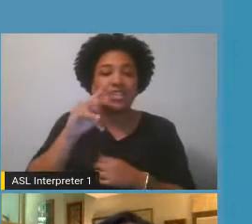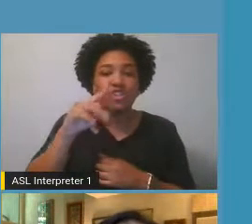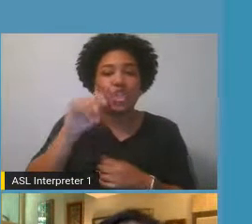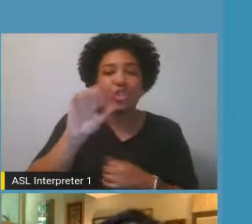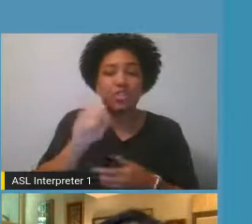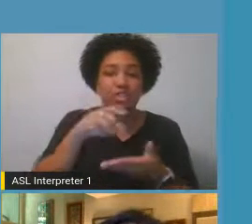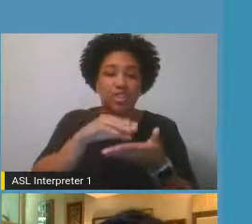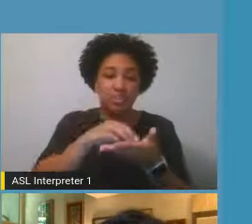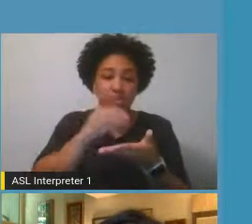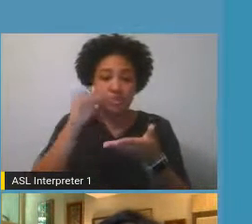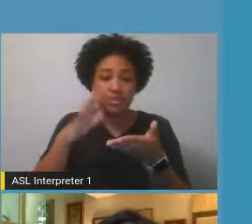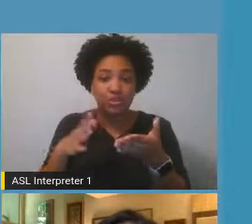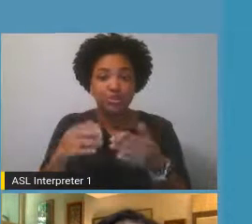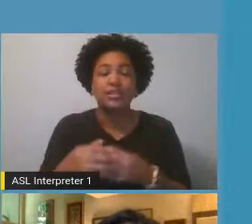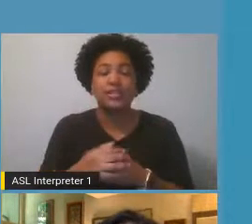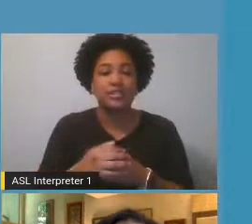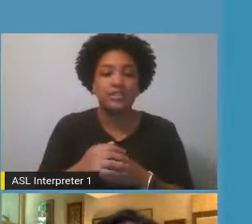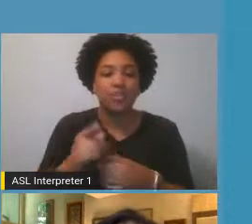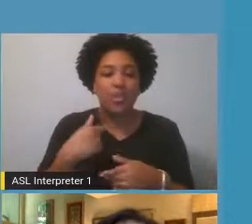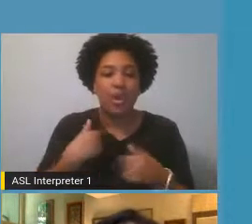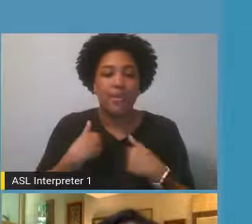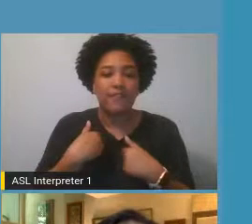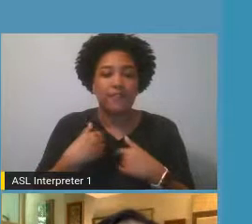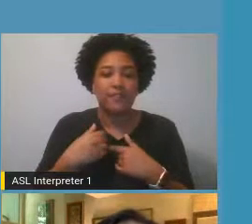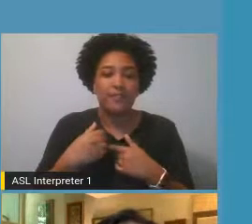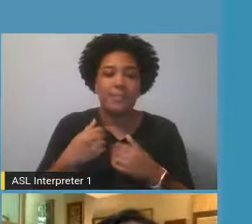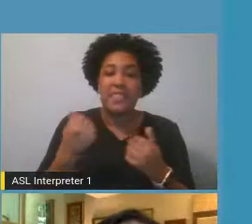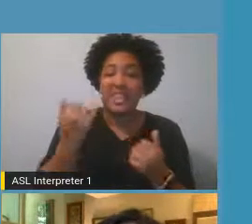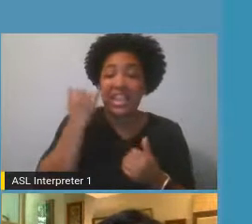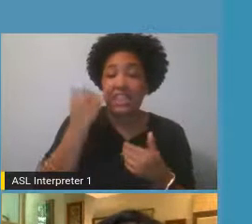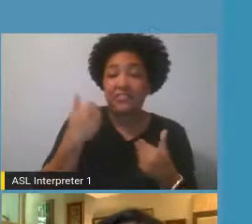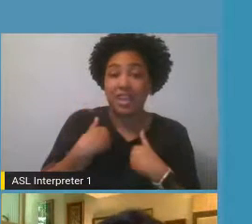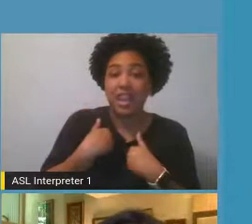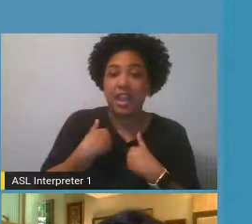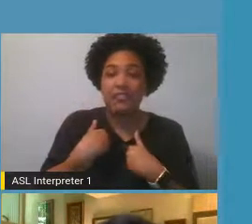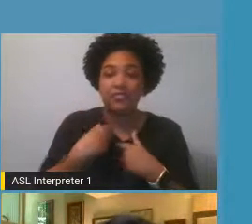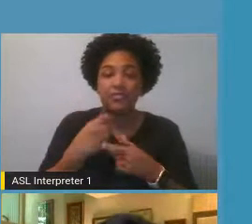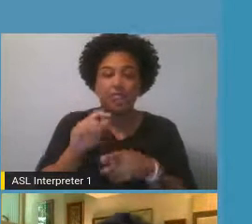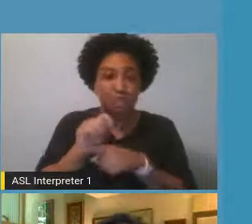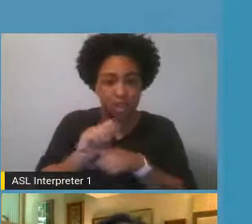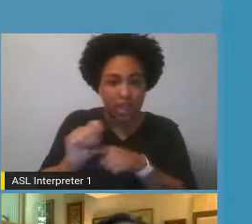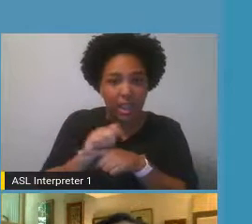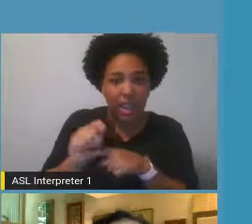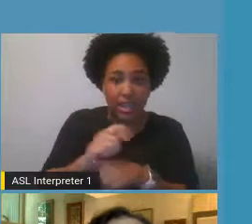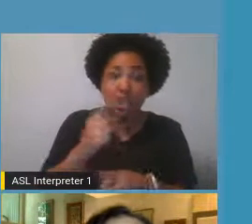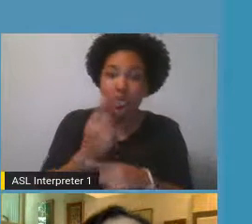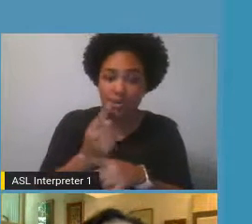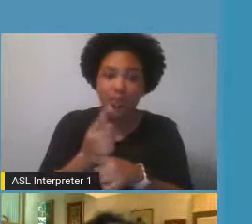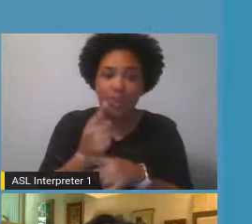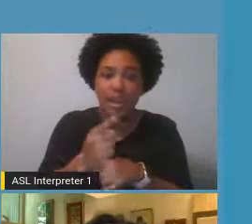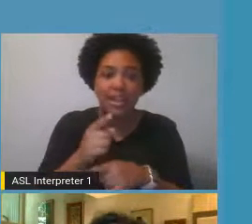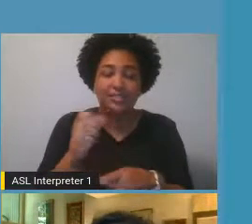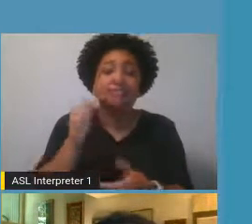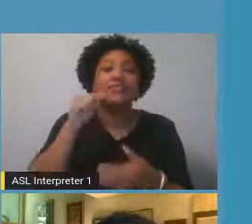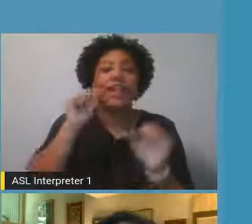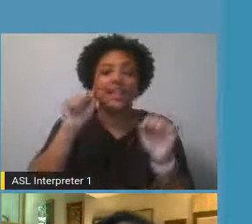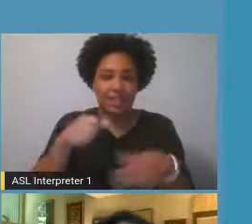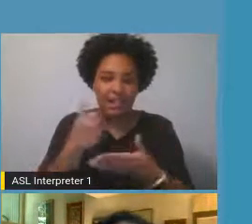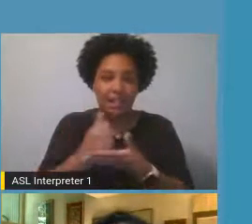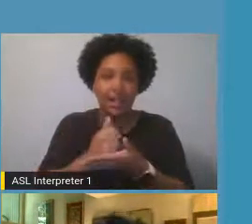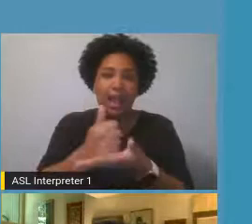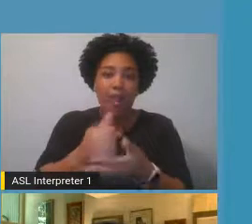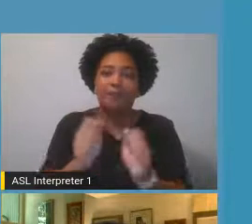with proper training and supervision, can be empowered to participate in the digitization process. So you have to do an assessment. Let